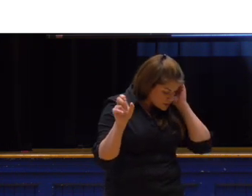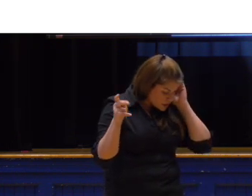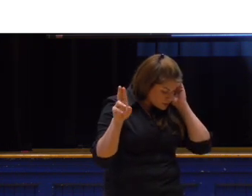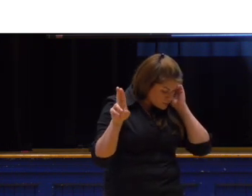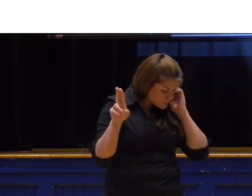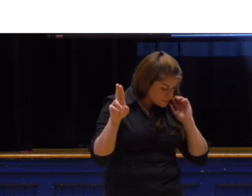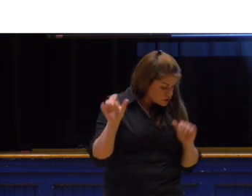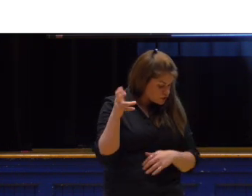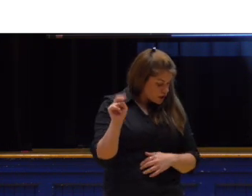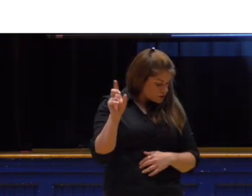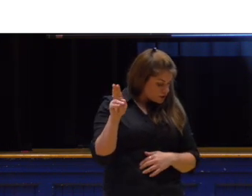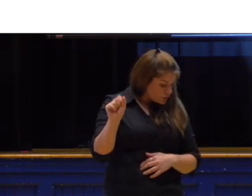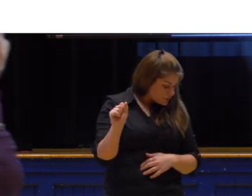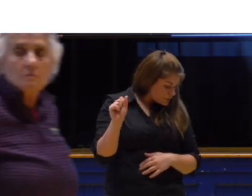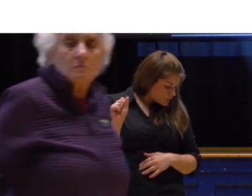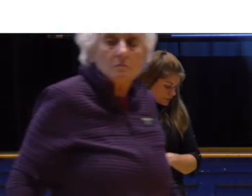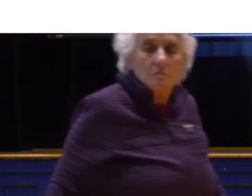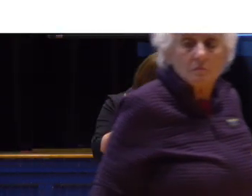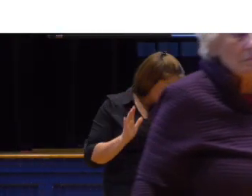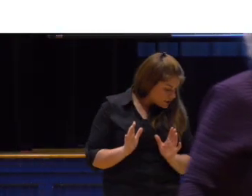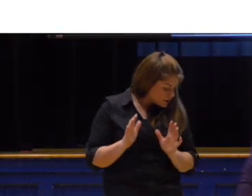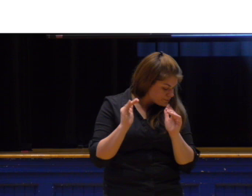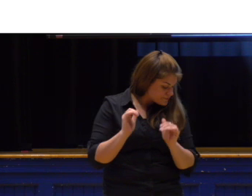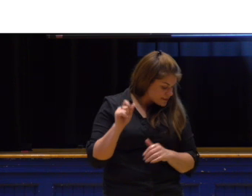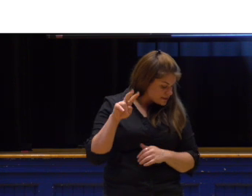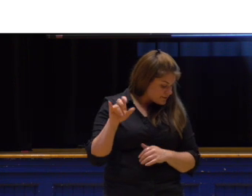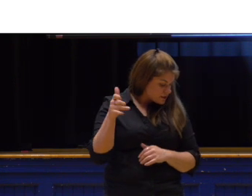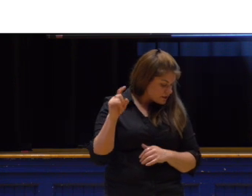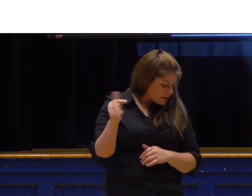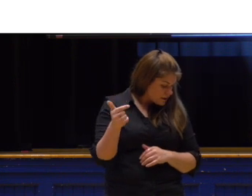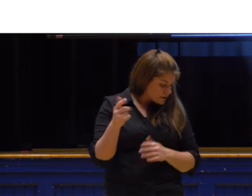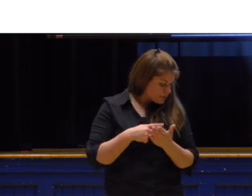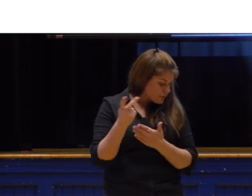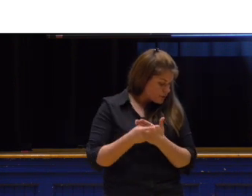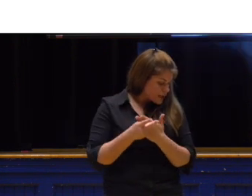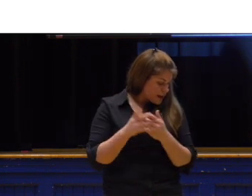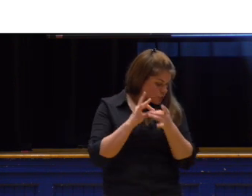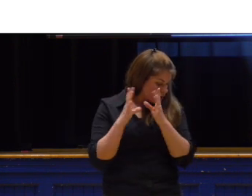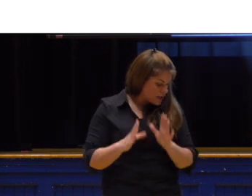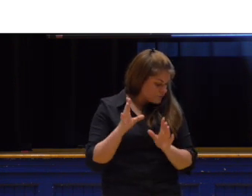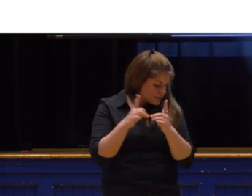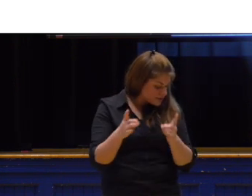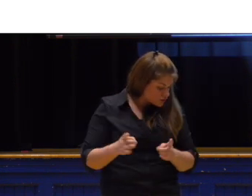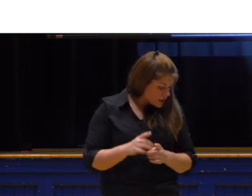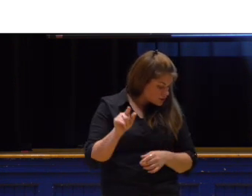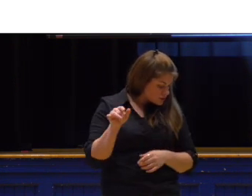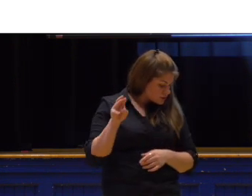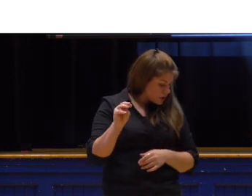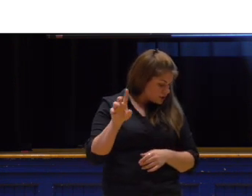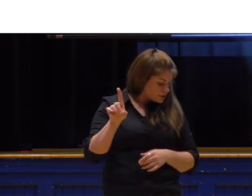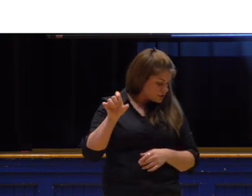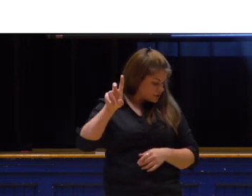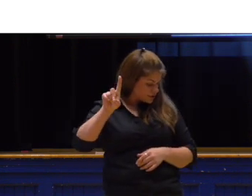Matt Minahan is the district operations engineer. Steve Young is the program coordinator for the district, and Todd Moylan and Jeffrey